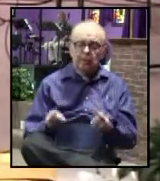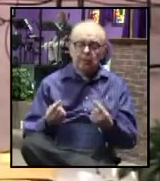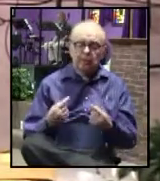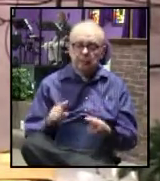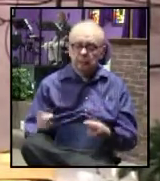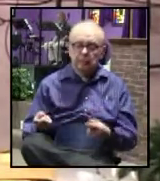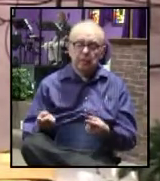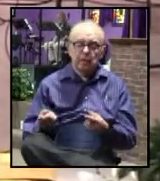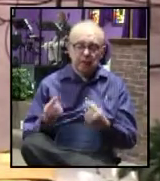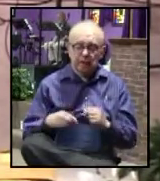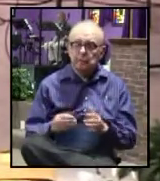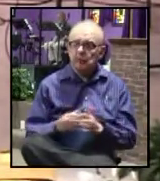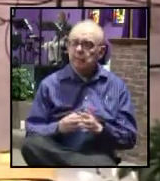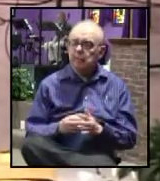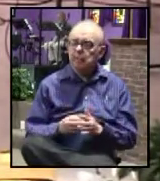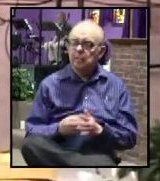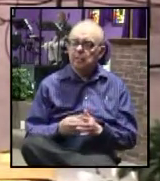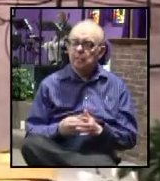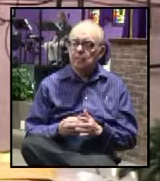back.